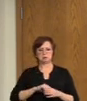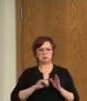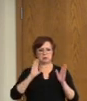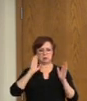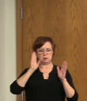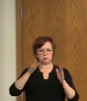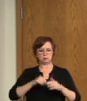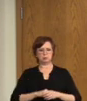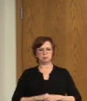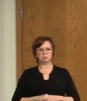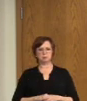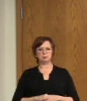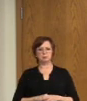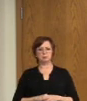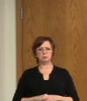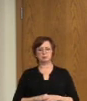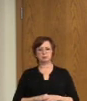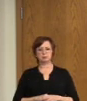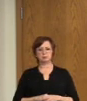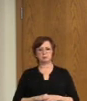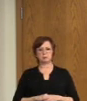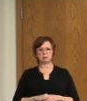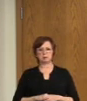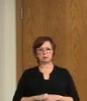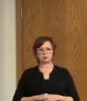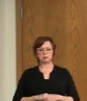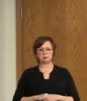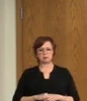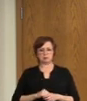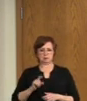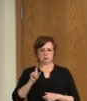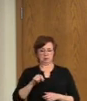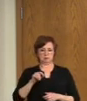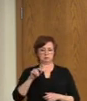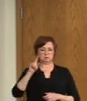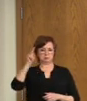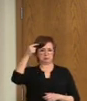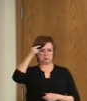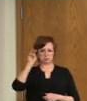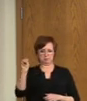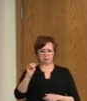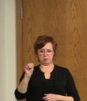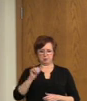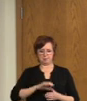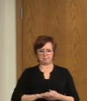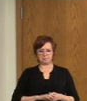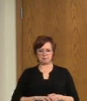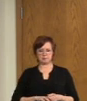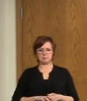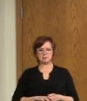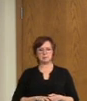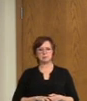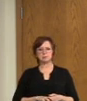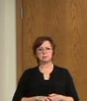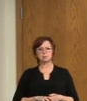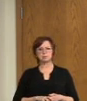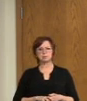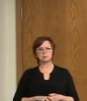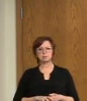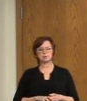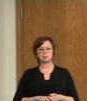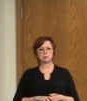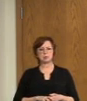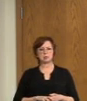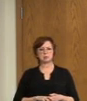Hi, this question is probably for the health minister. I know he mentioned earlier that this is a follow-up on